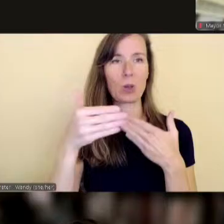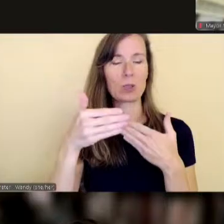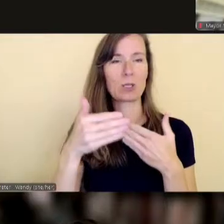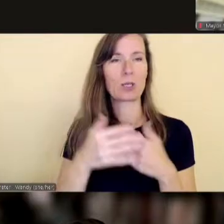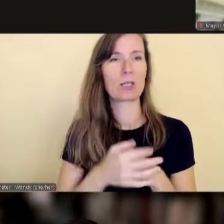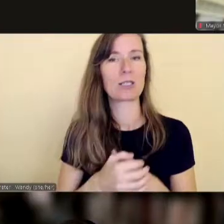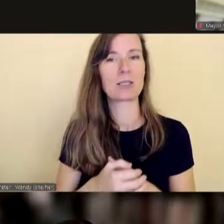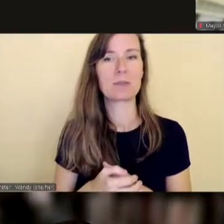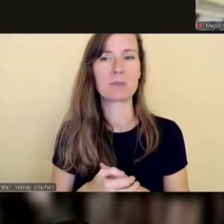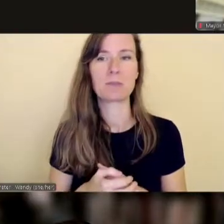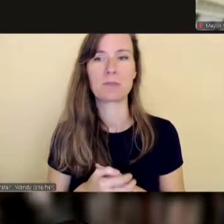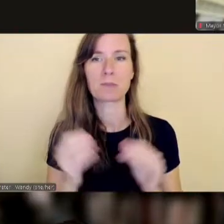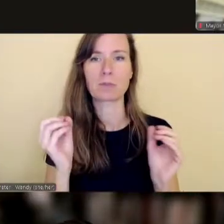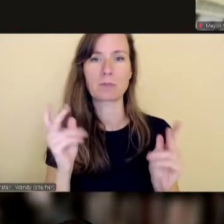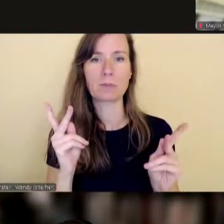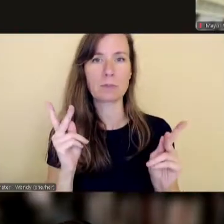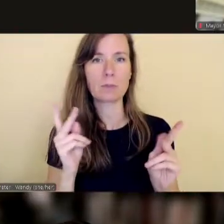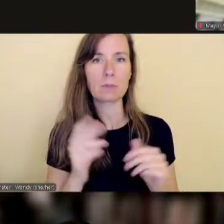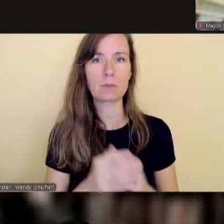Okay.